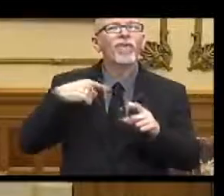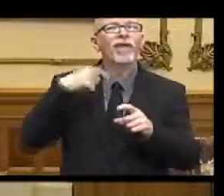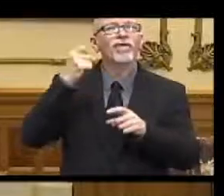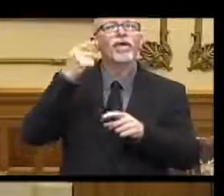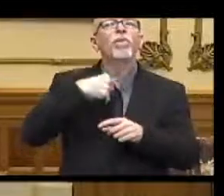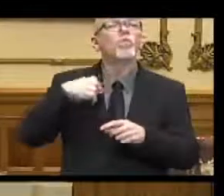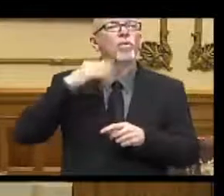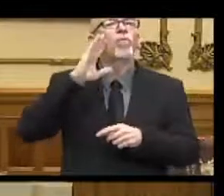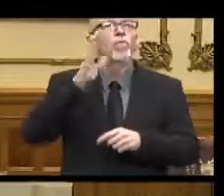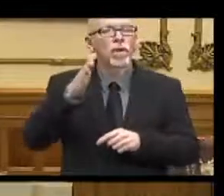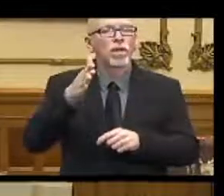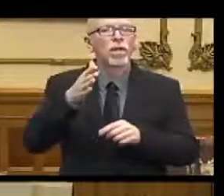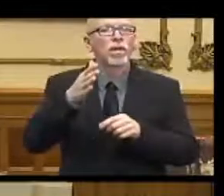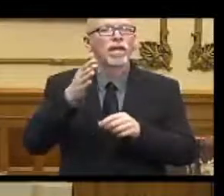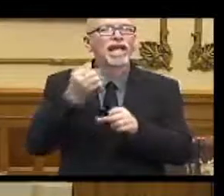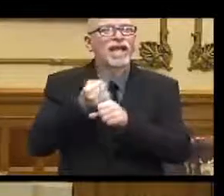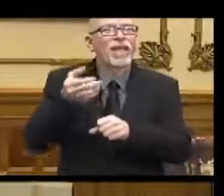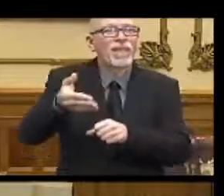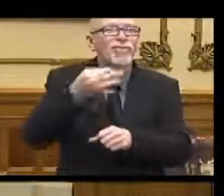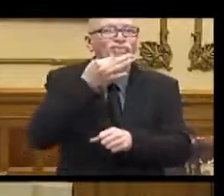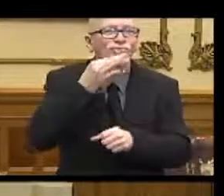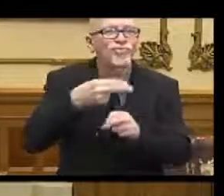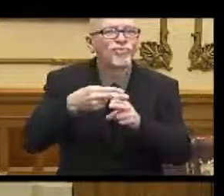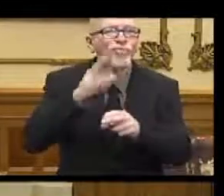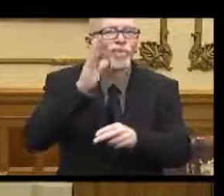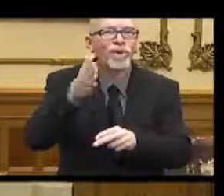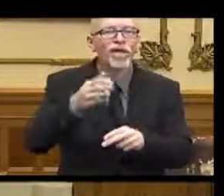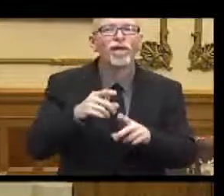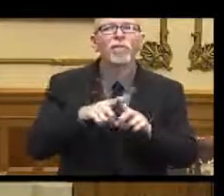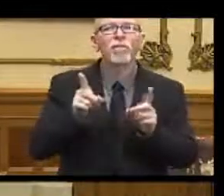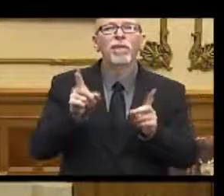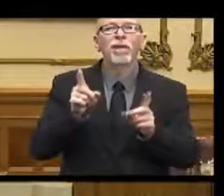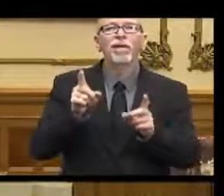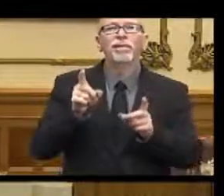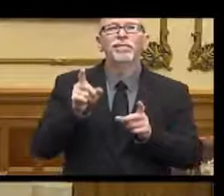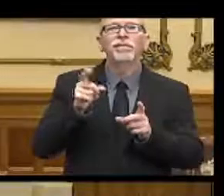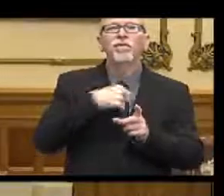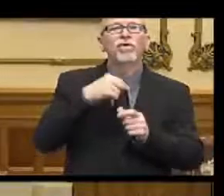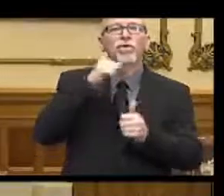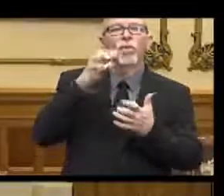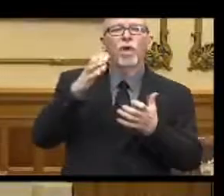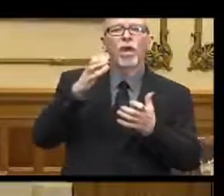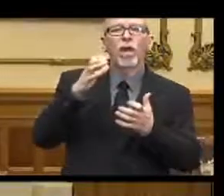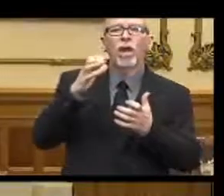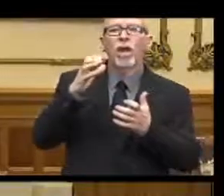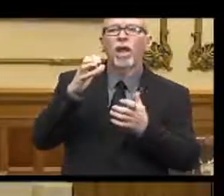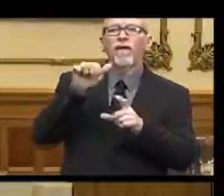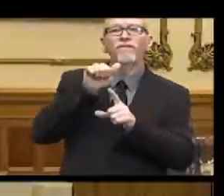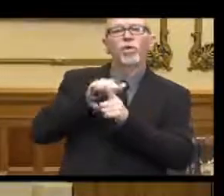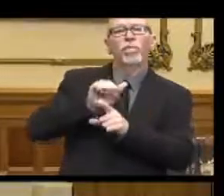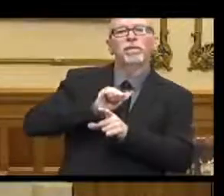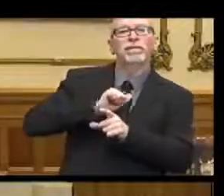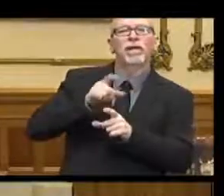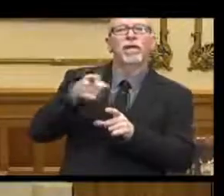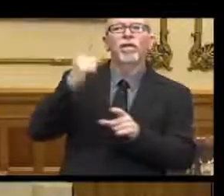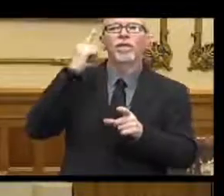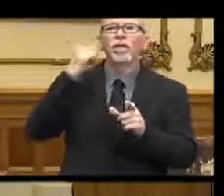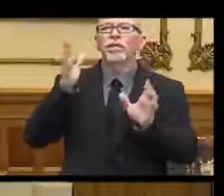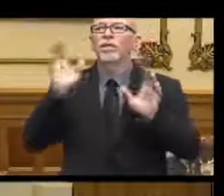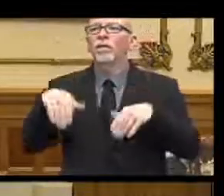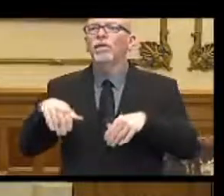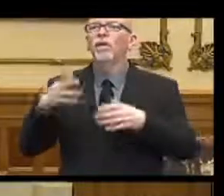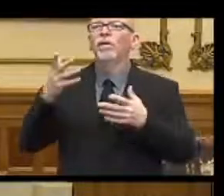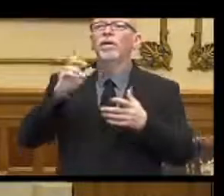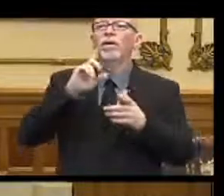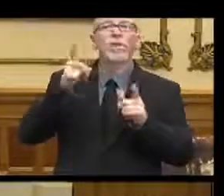we will, and we'll get there soon. But also, it's not going to, we don't want to confuse ourselves and say we're going back to normal pre-COVID. There's no